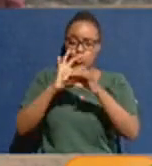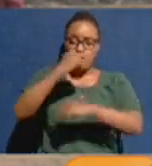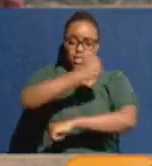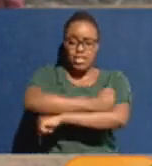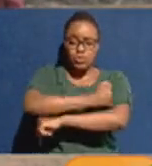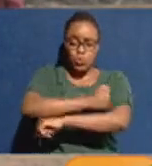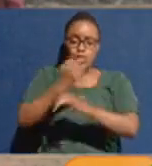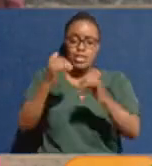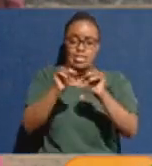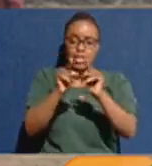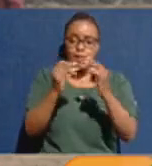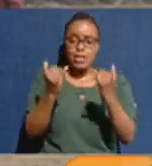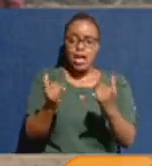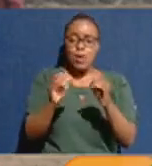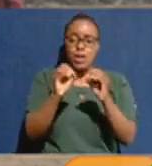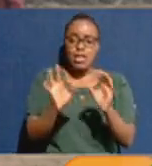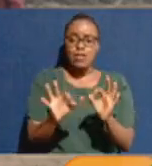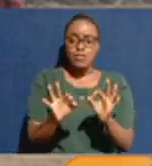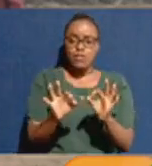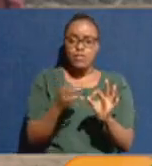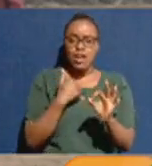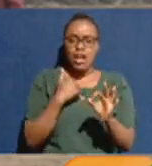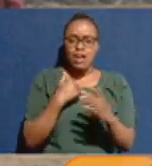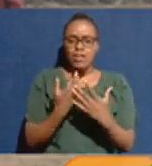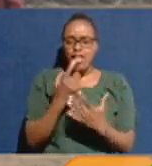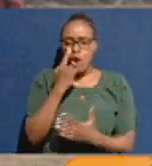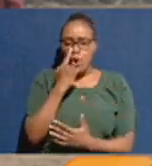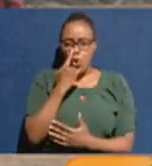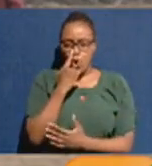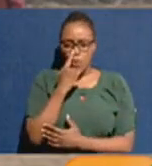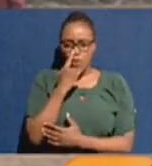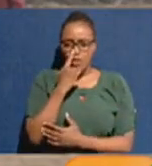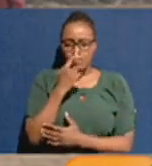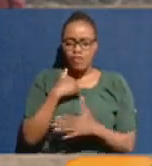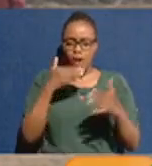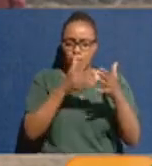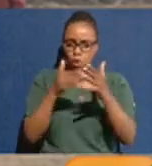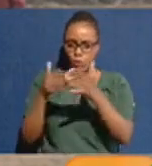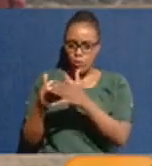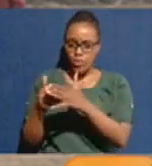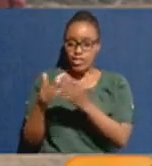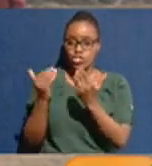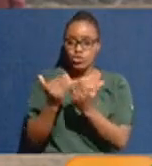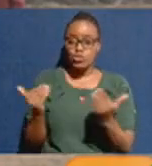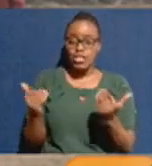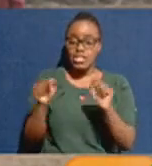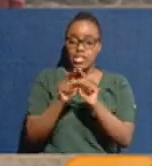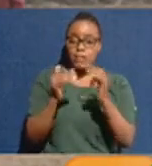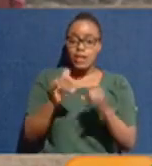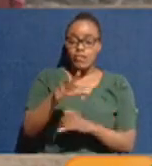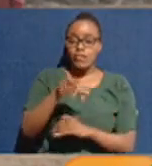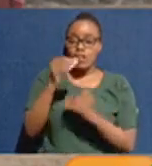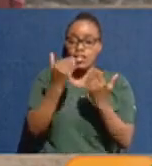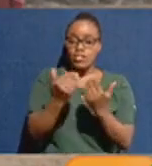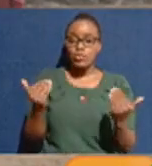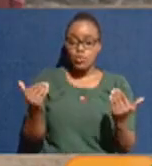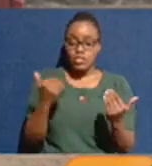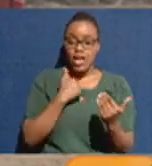Sasa kama na kuta mama yengine iko shida kama nasuia watoto, kama sasa hivi imekuta watoto